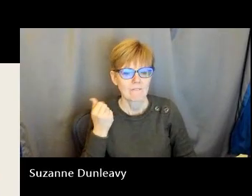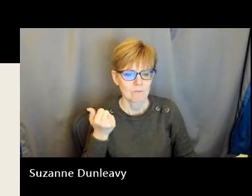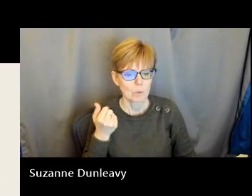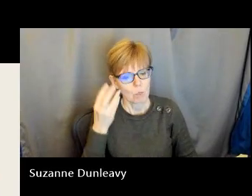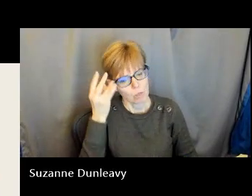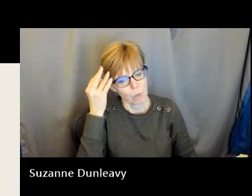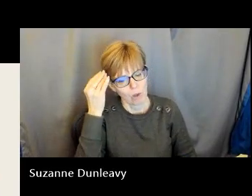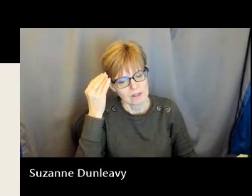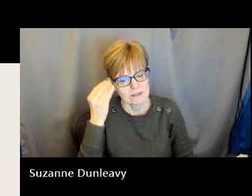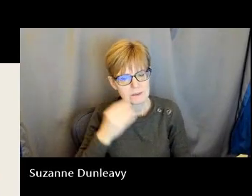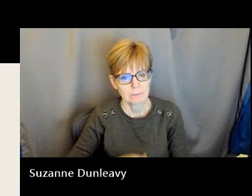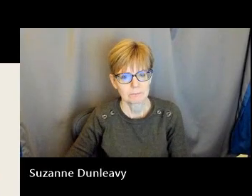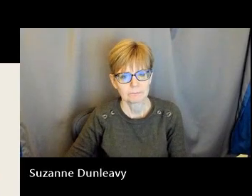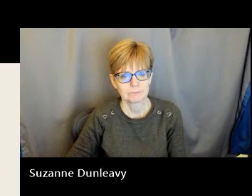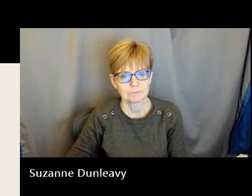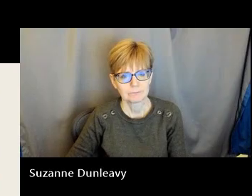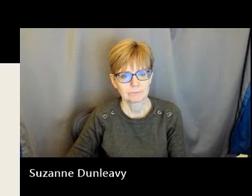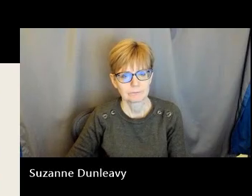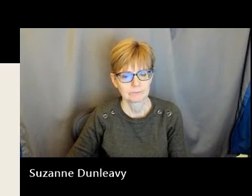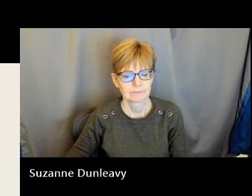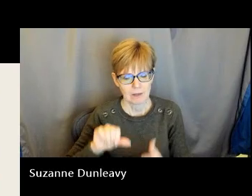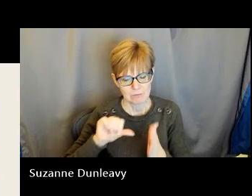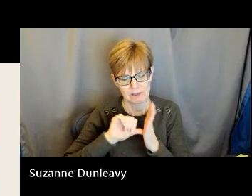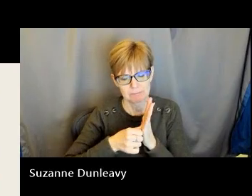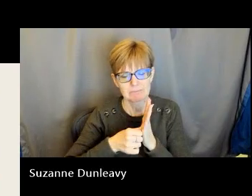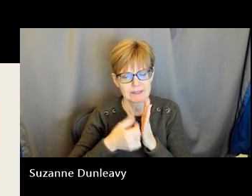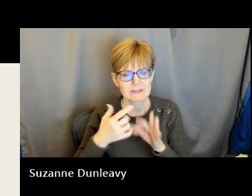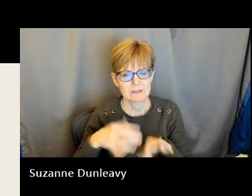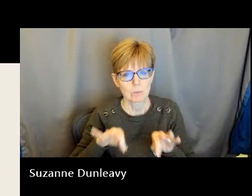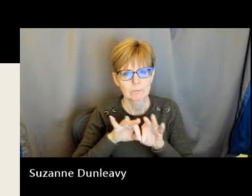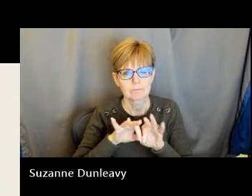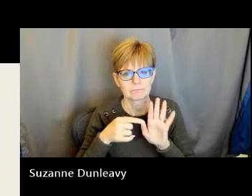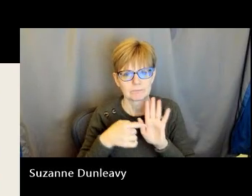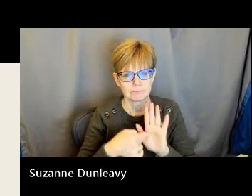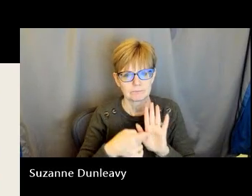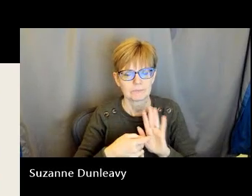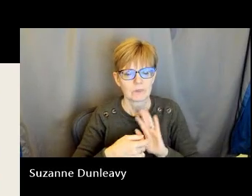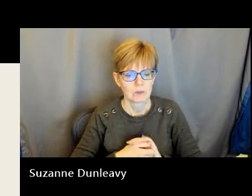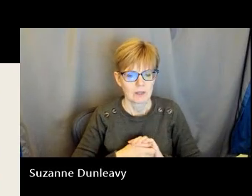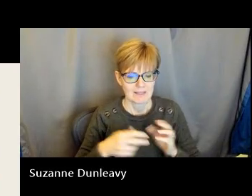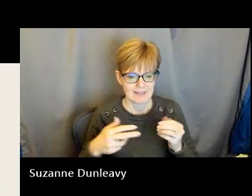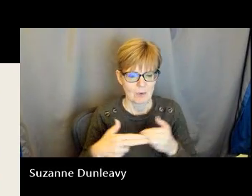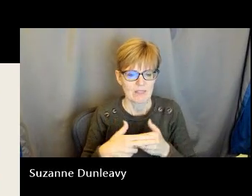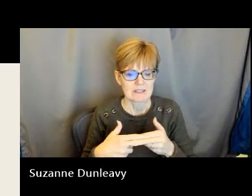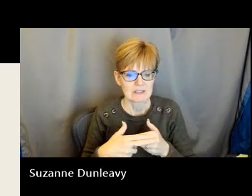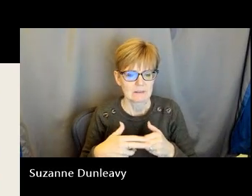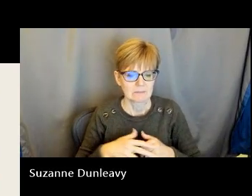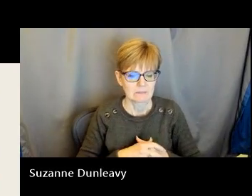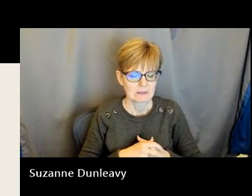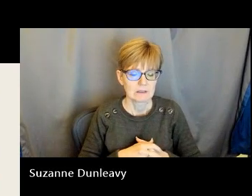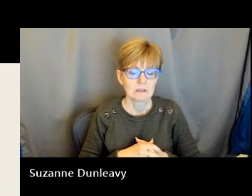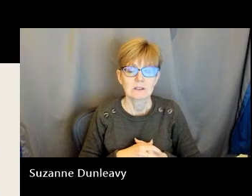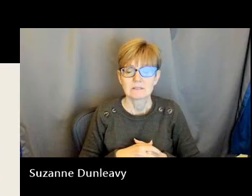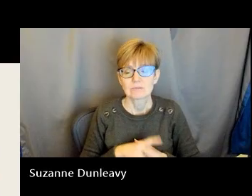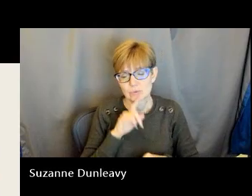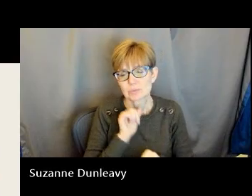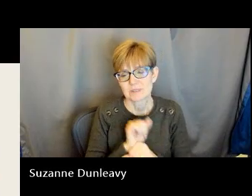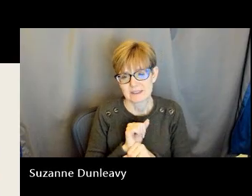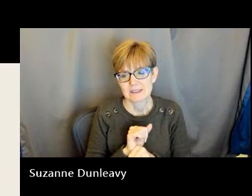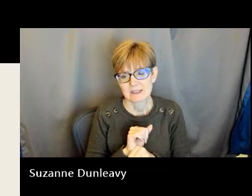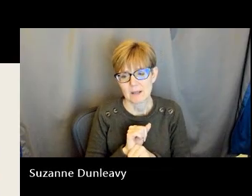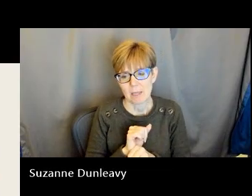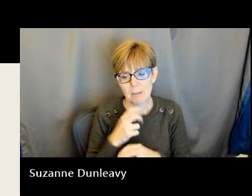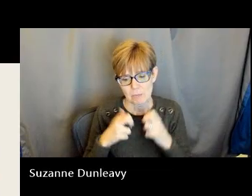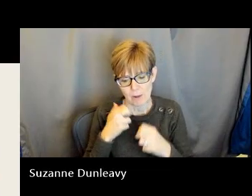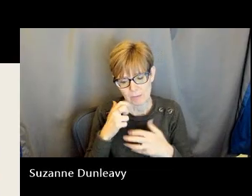thoughts and key things I want to highlight on this slide. And again, these are complex problems and they will